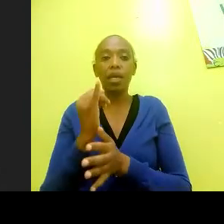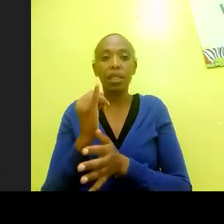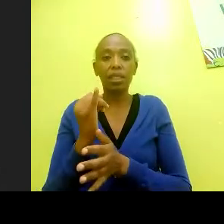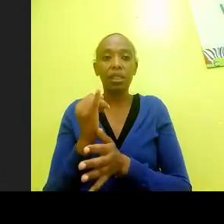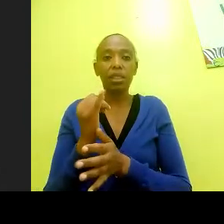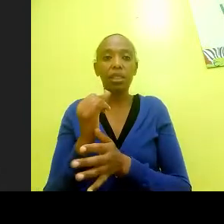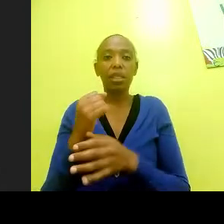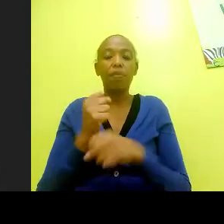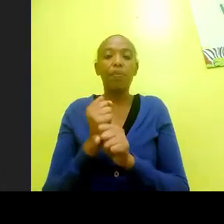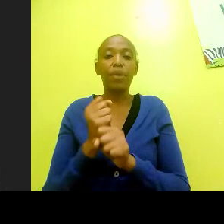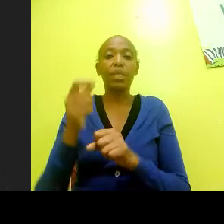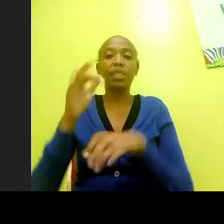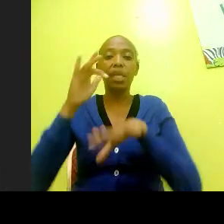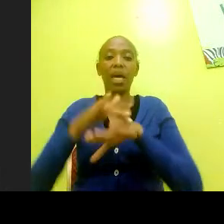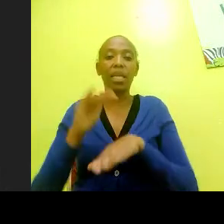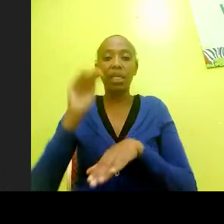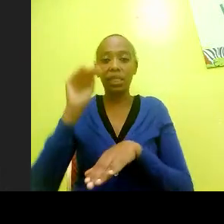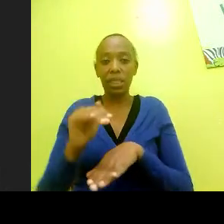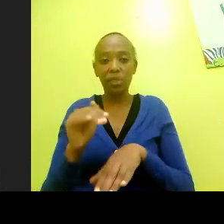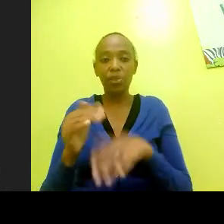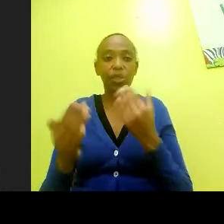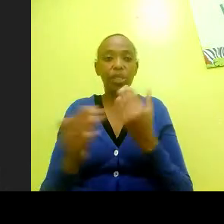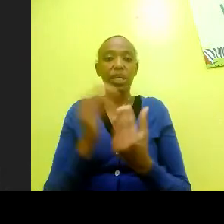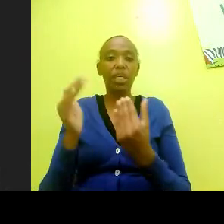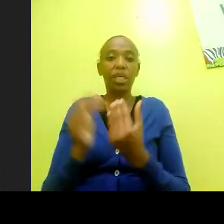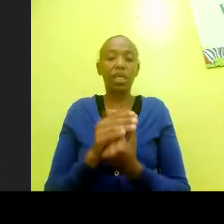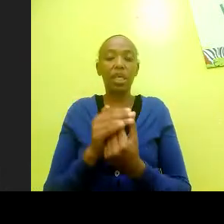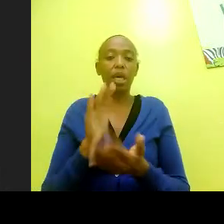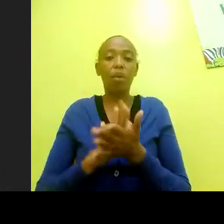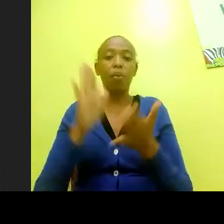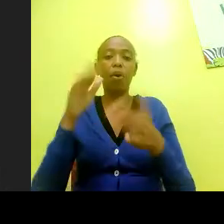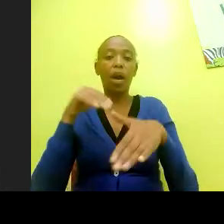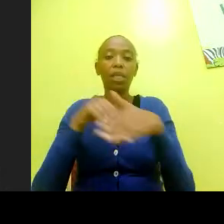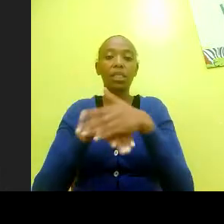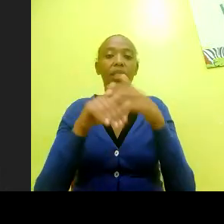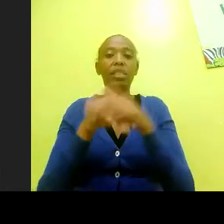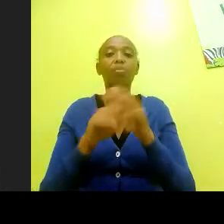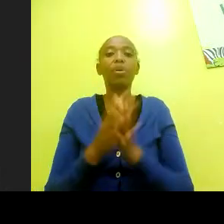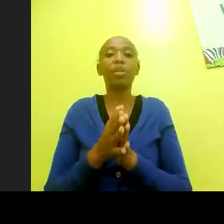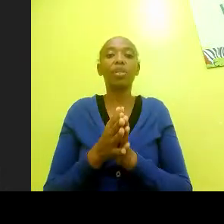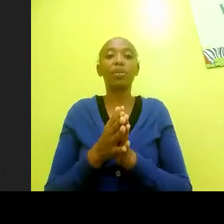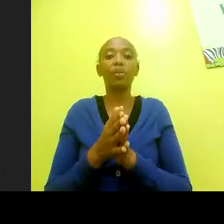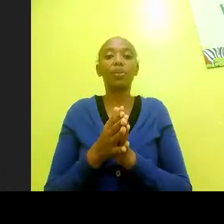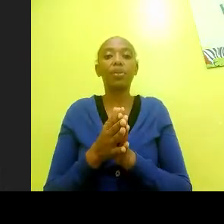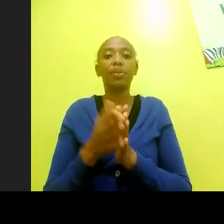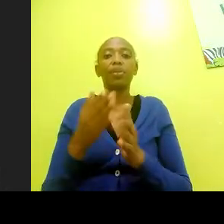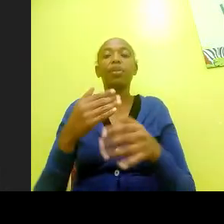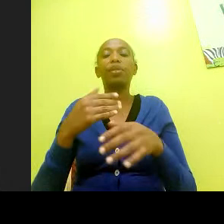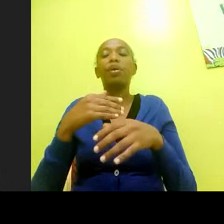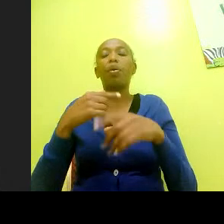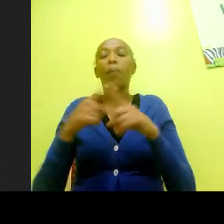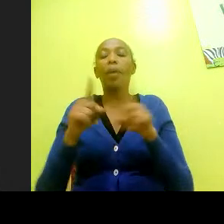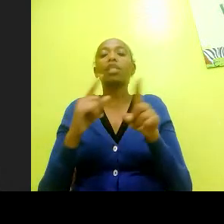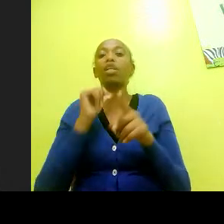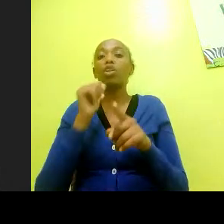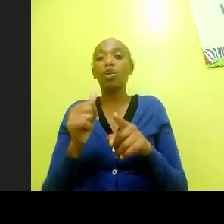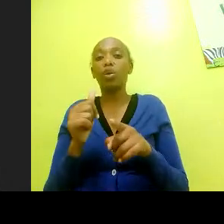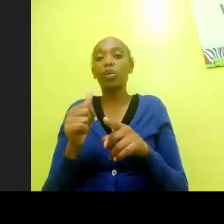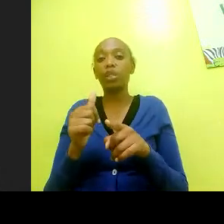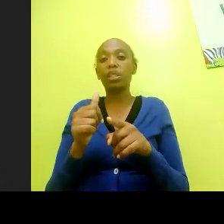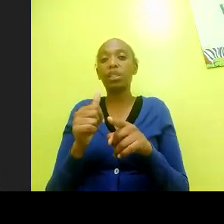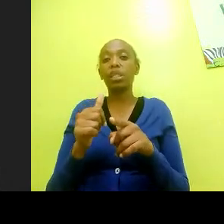makes early childhood care more accessible, but not if it's